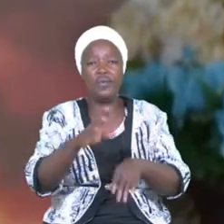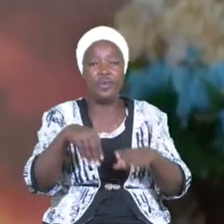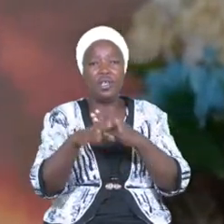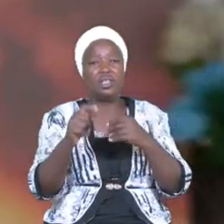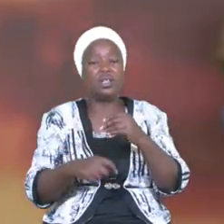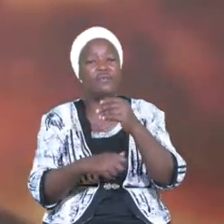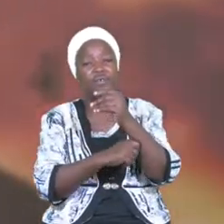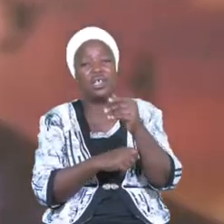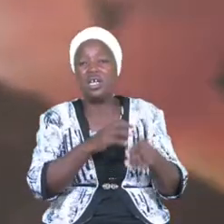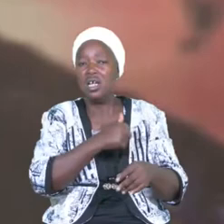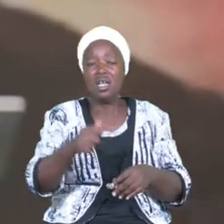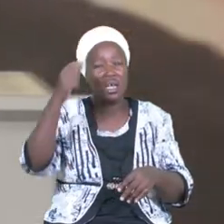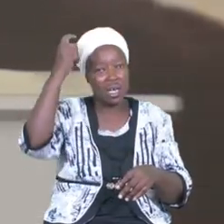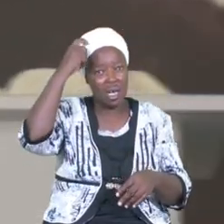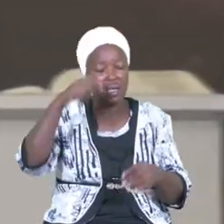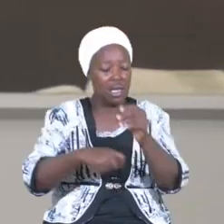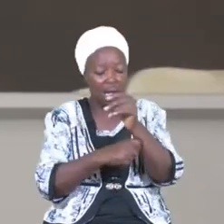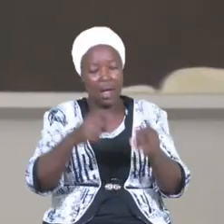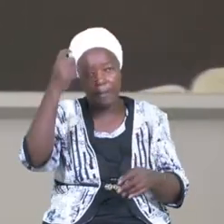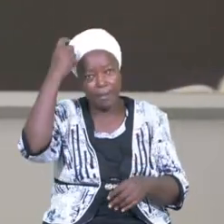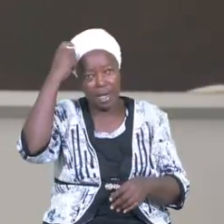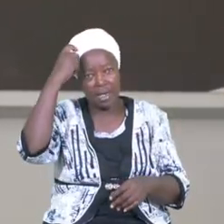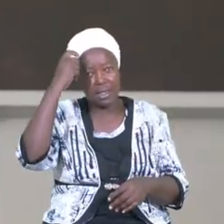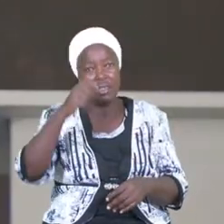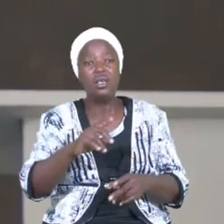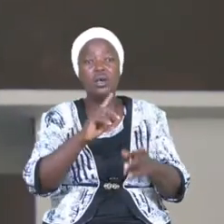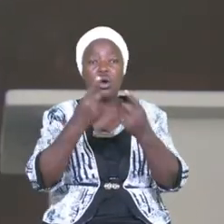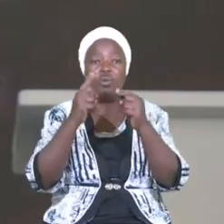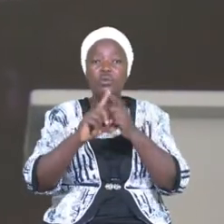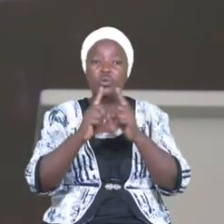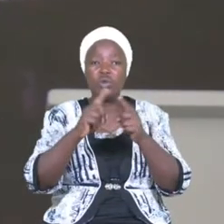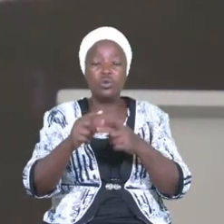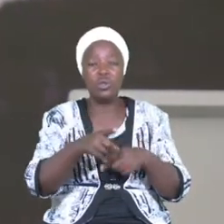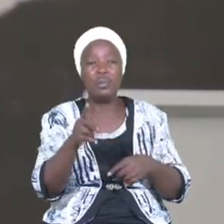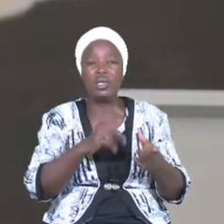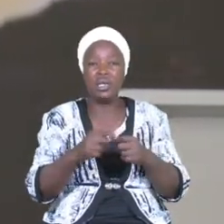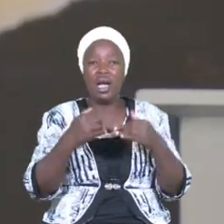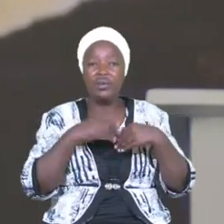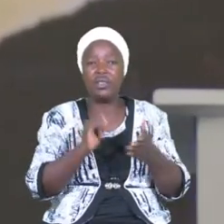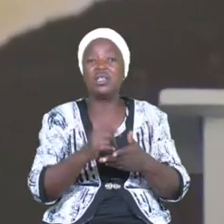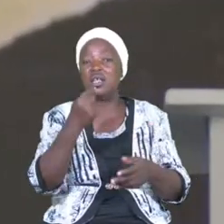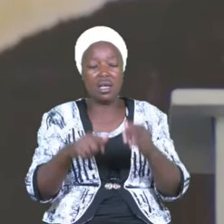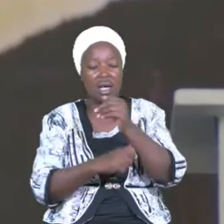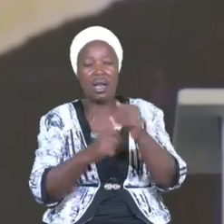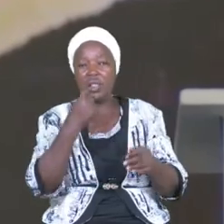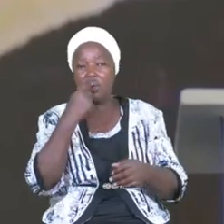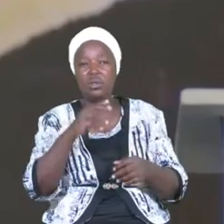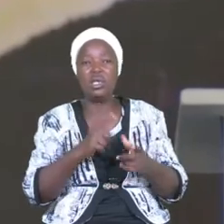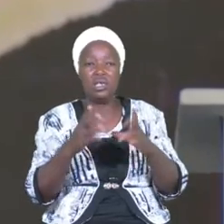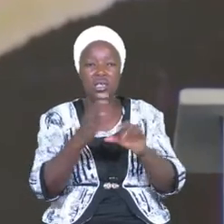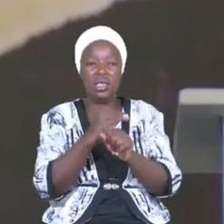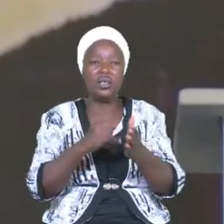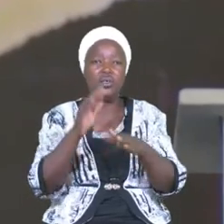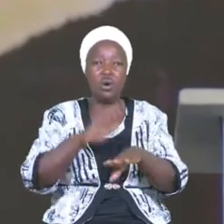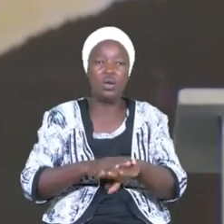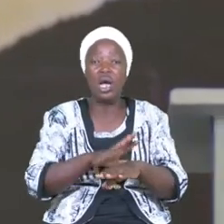carnal mind comes to talk to them, and they have carnal tongue, they take it on. And anywhere they